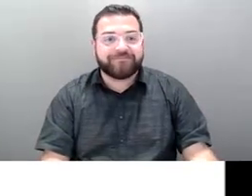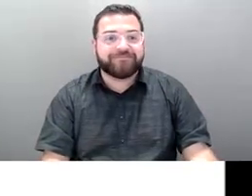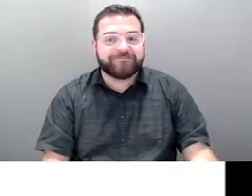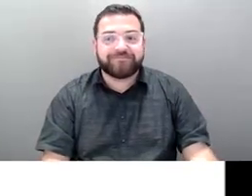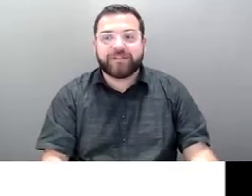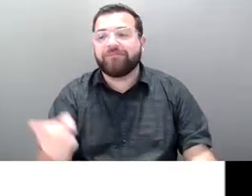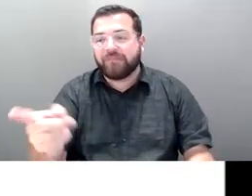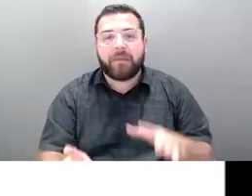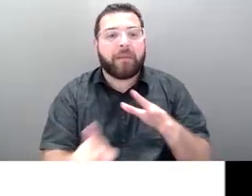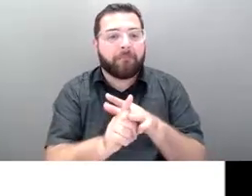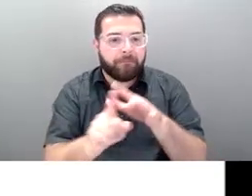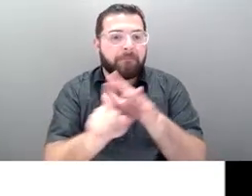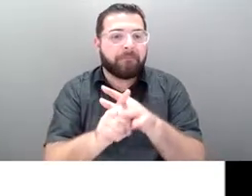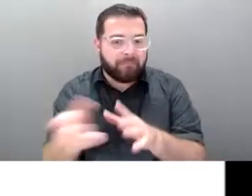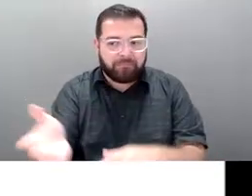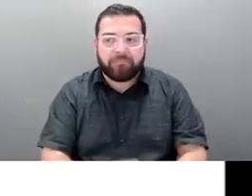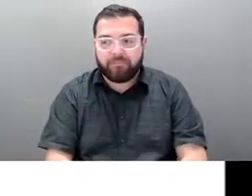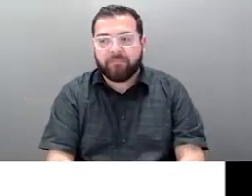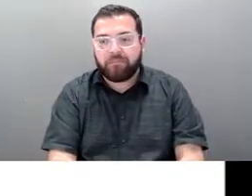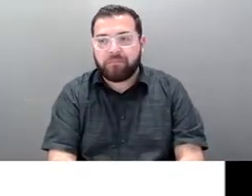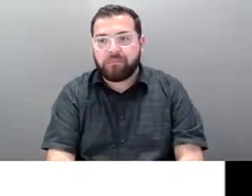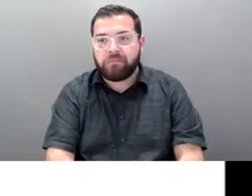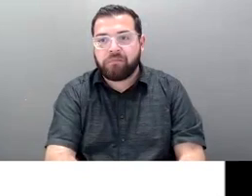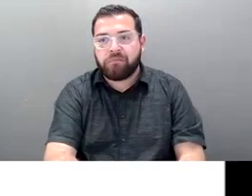second, there it is.